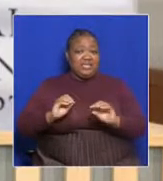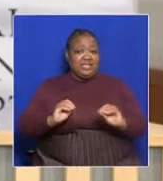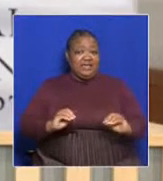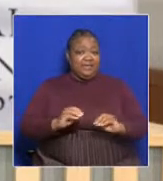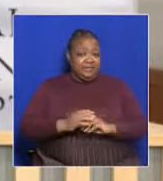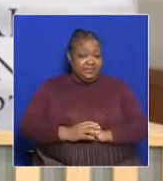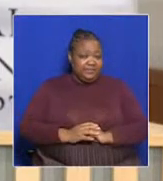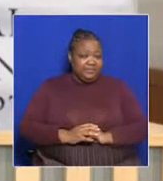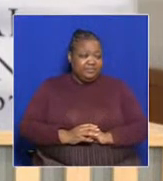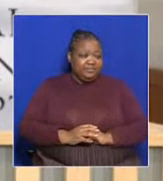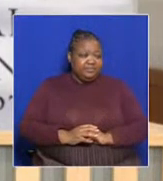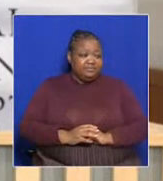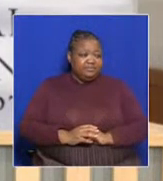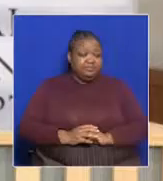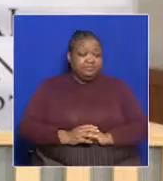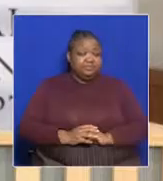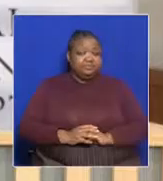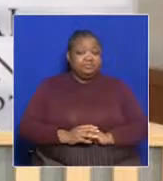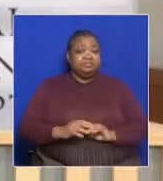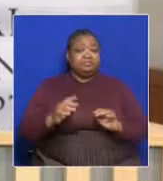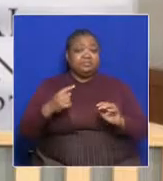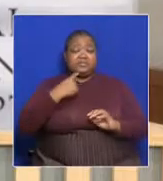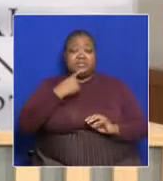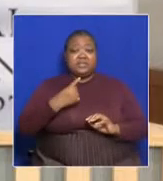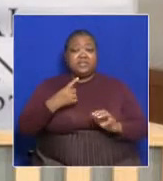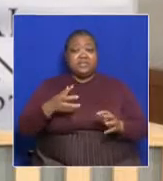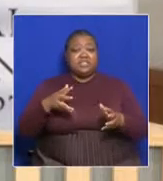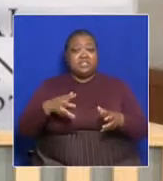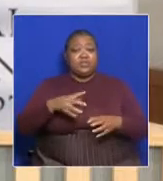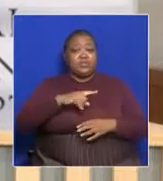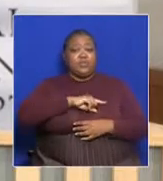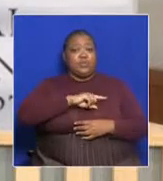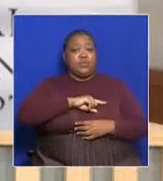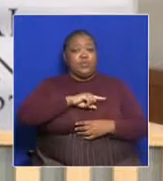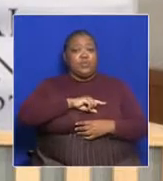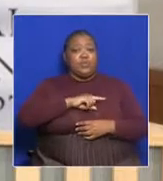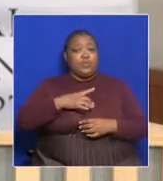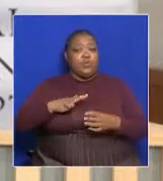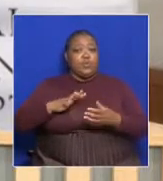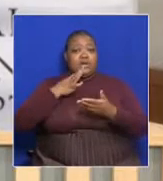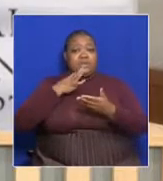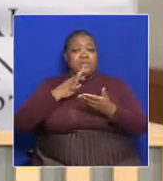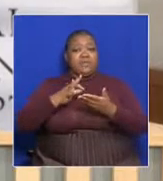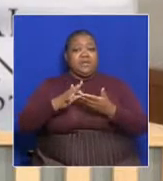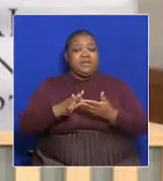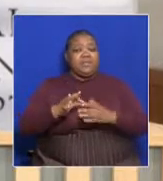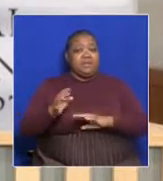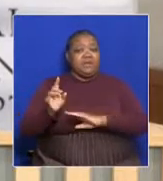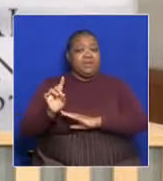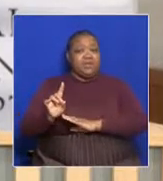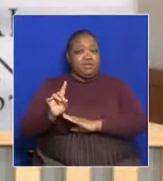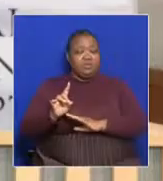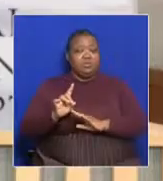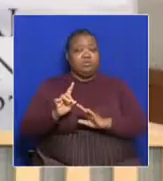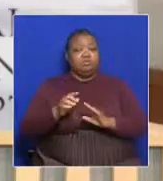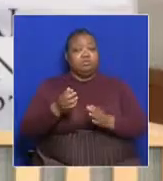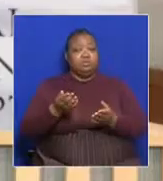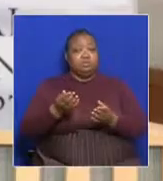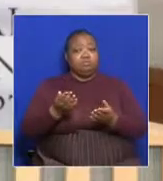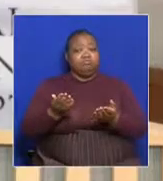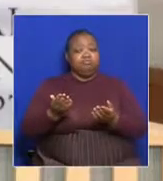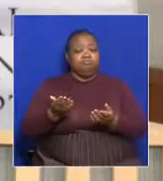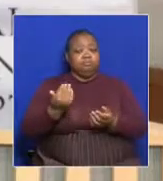And I say so because I want to put a proposition to you and invite you to